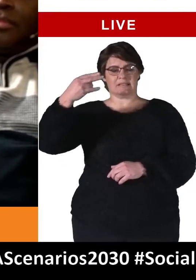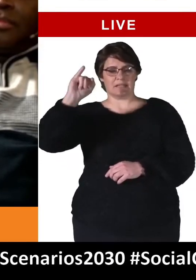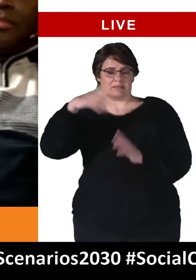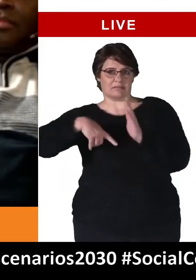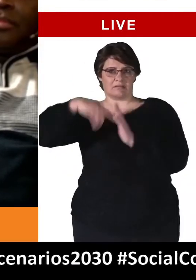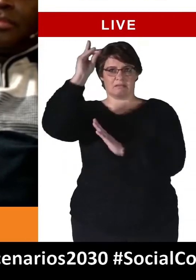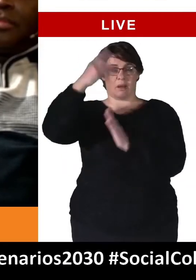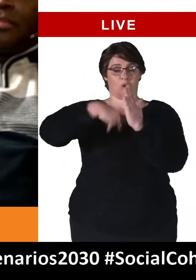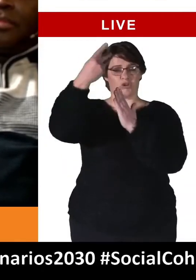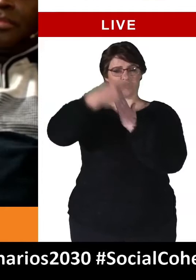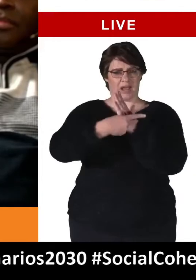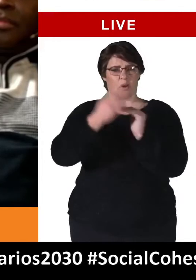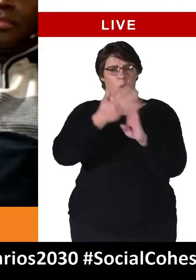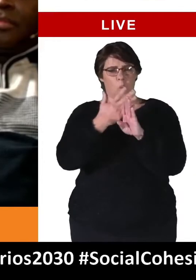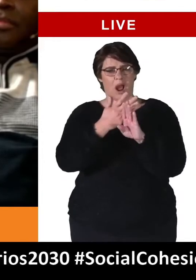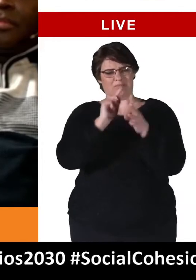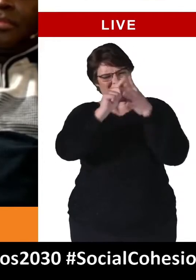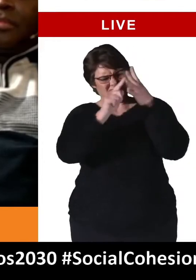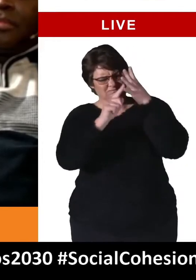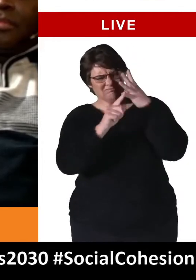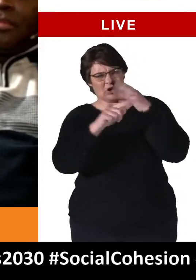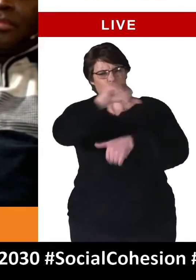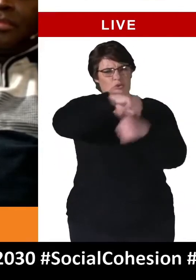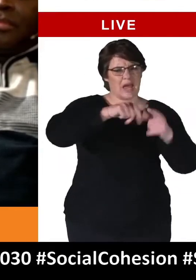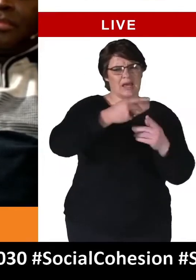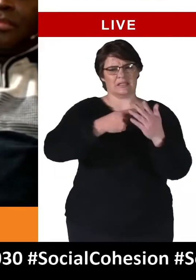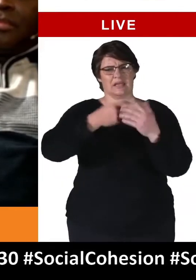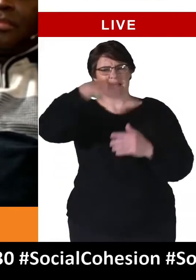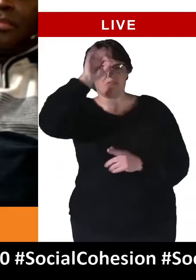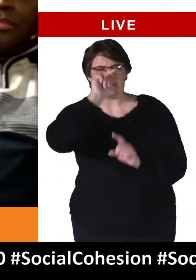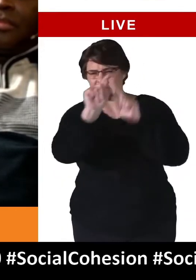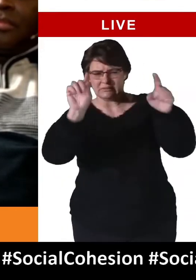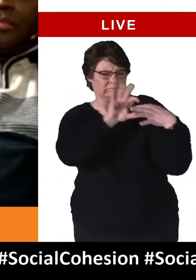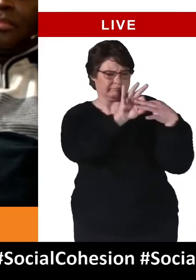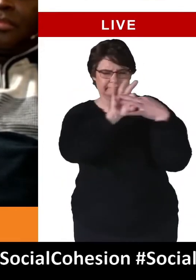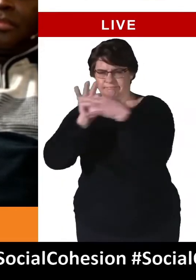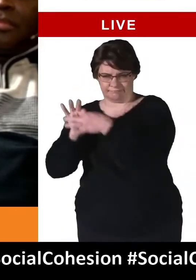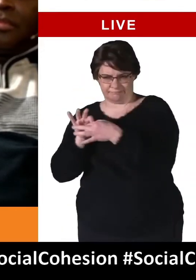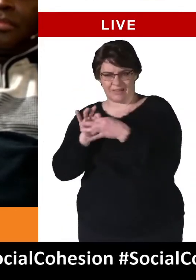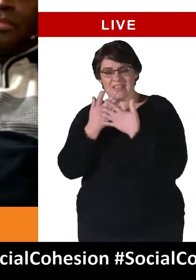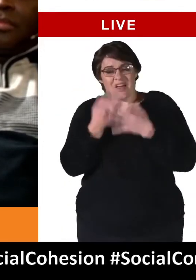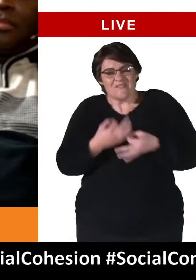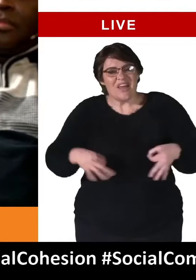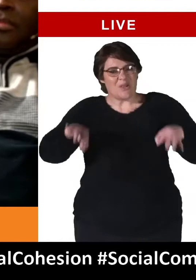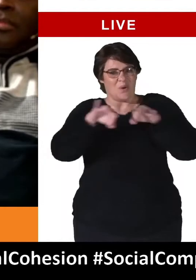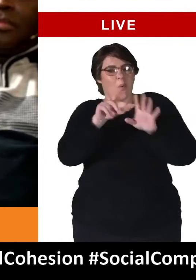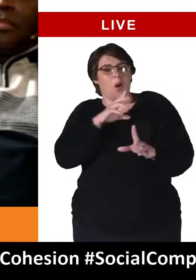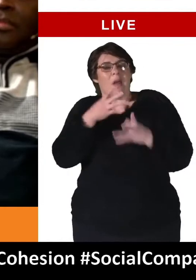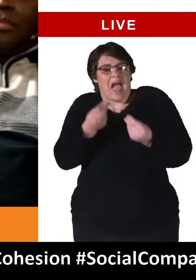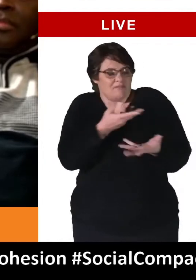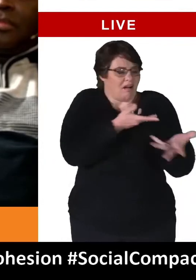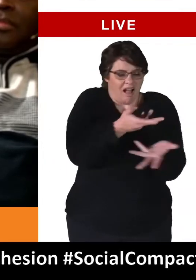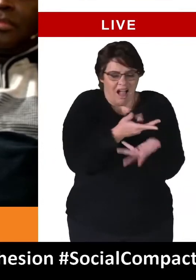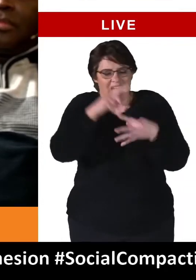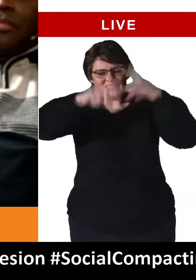other sectors in society. And that's the value of this project, is to have those conversations. So